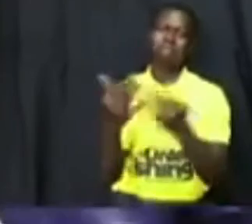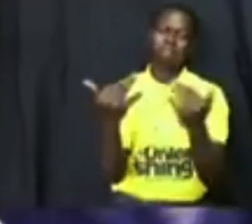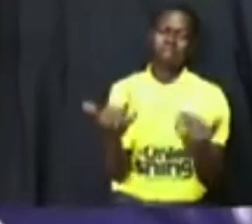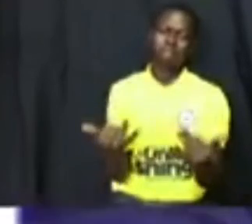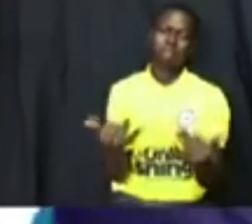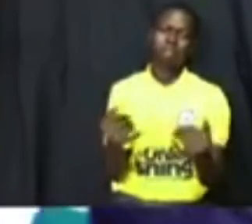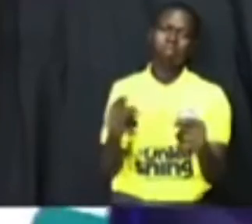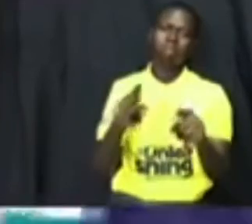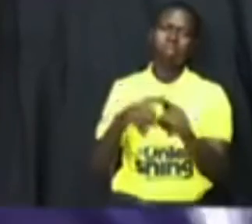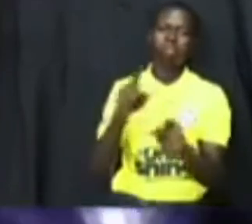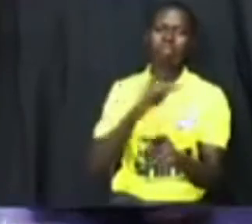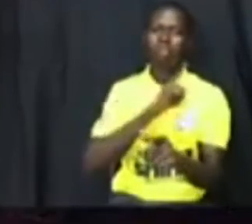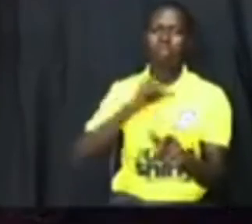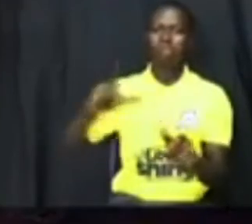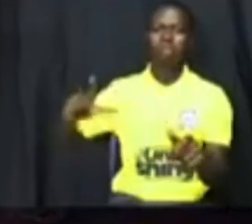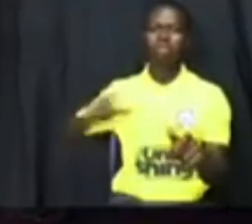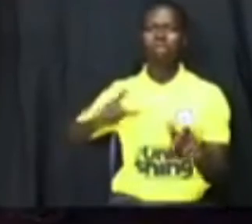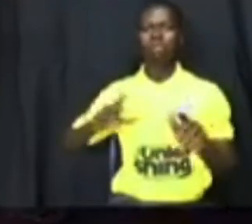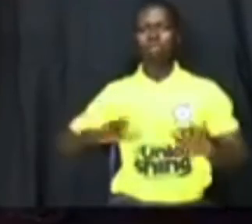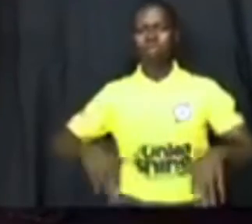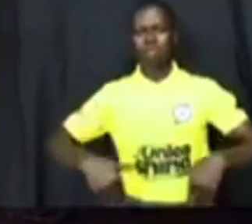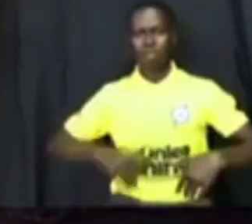Lord has given us tokens in the Bible.